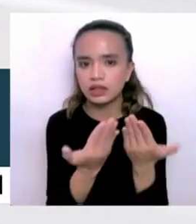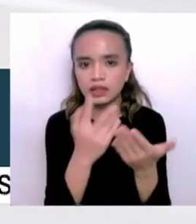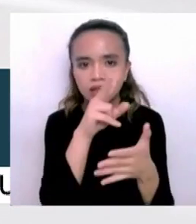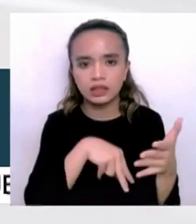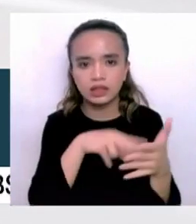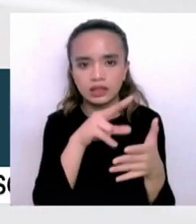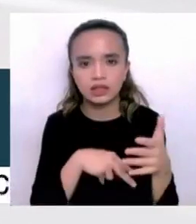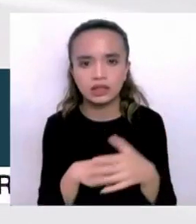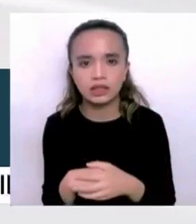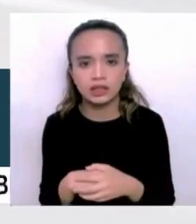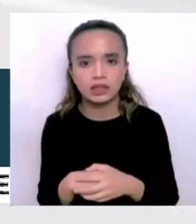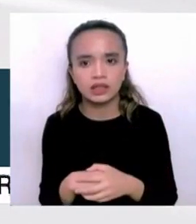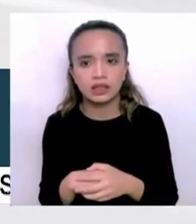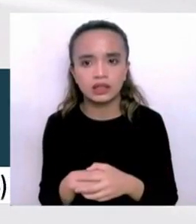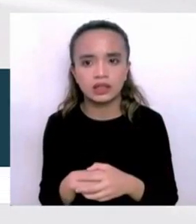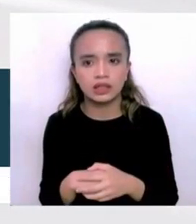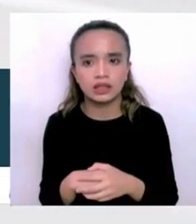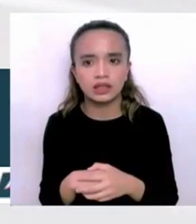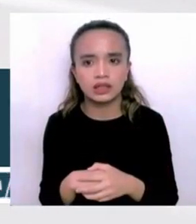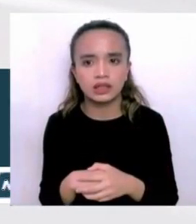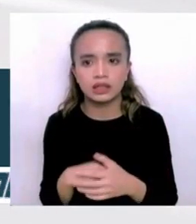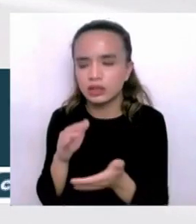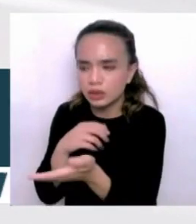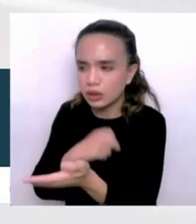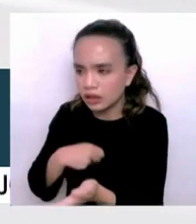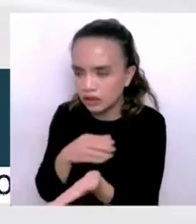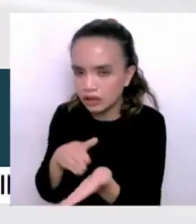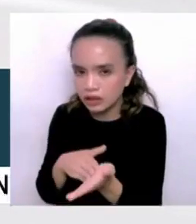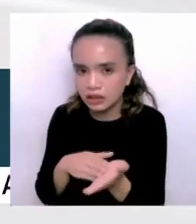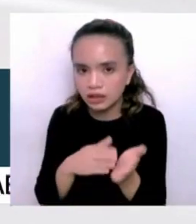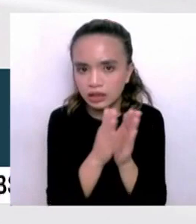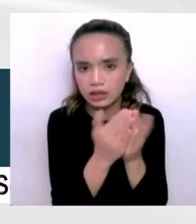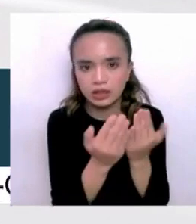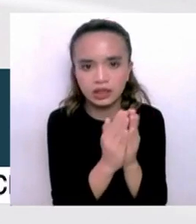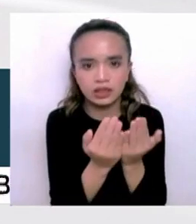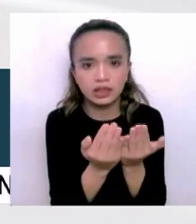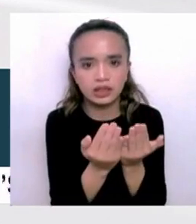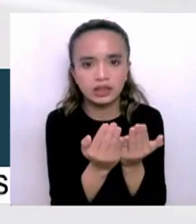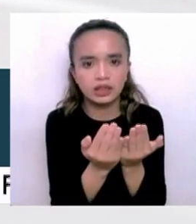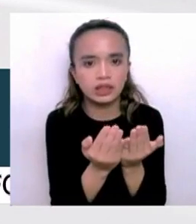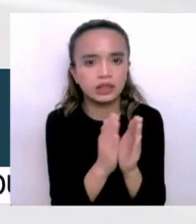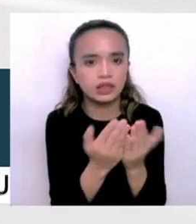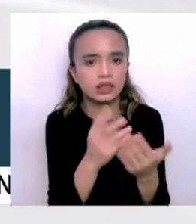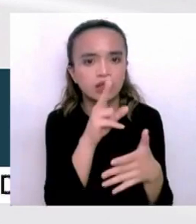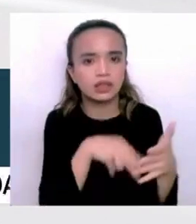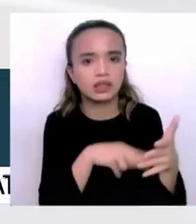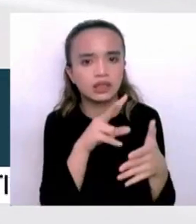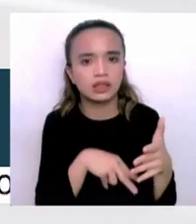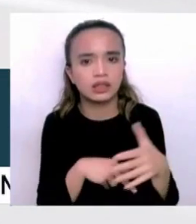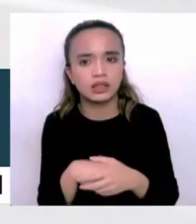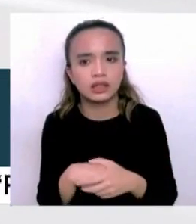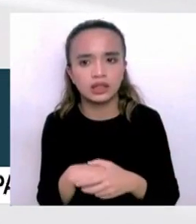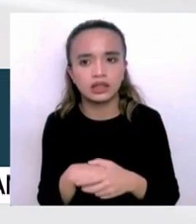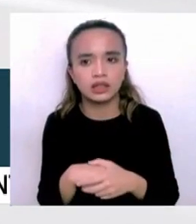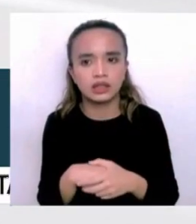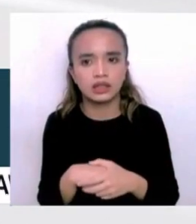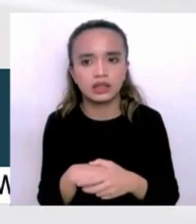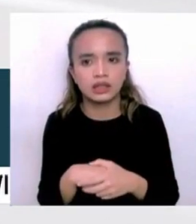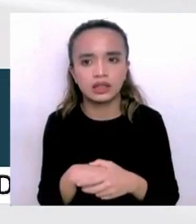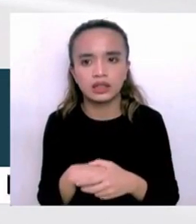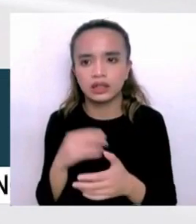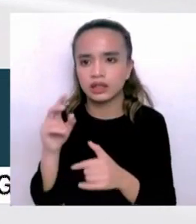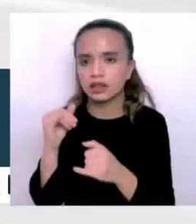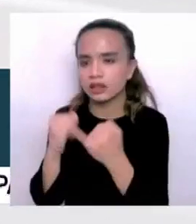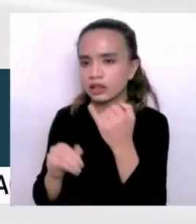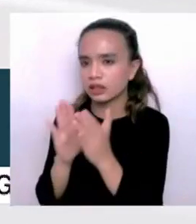read. Last, excuse me. Last book. Huling libro po na binasa ninyo. Last book